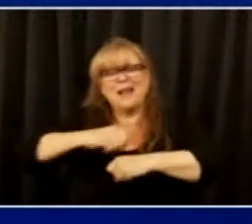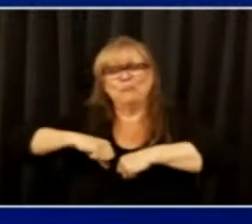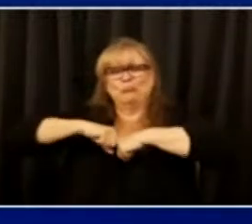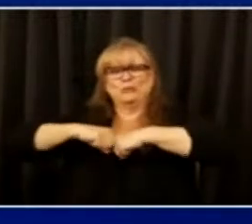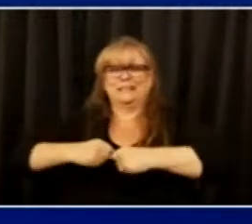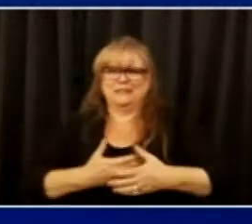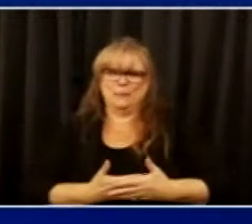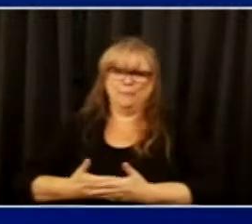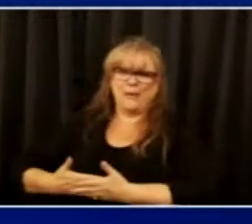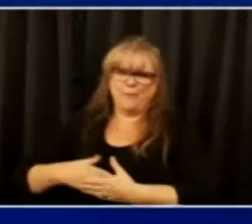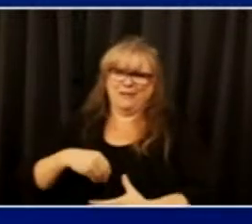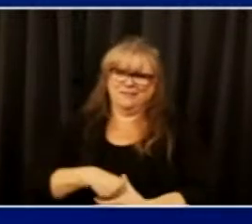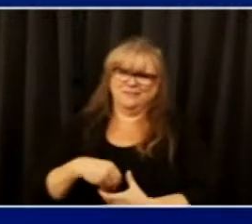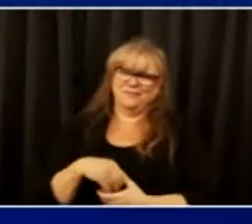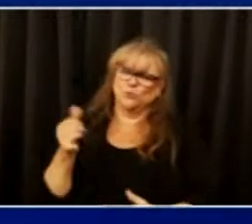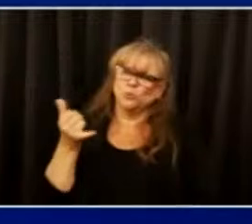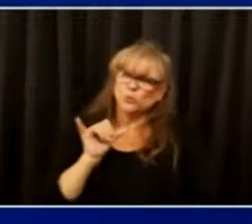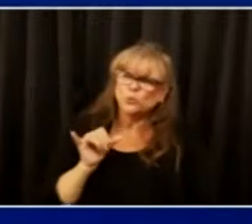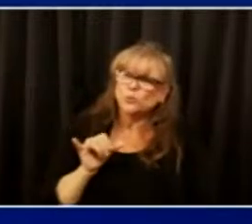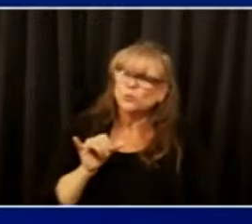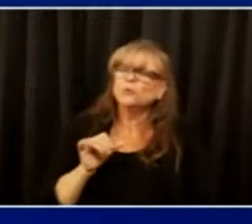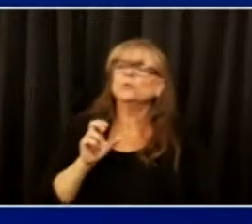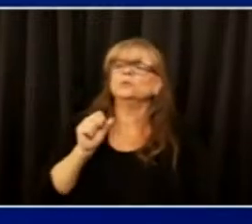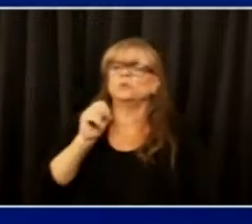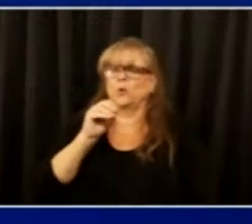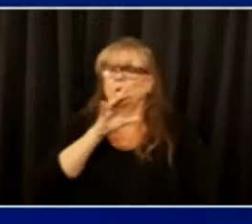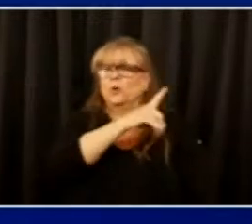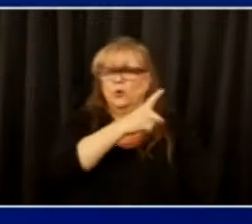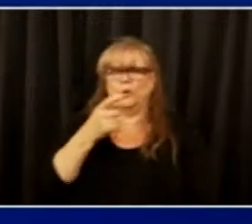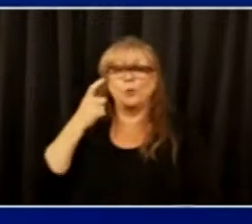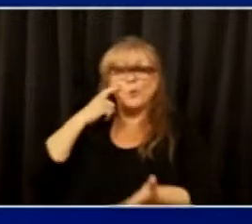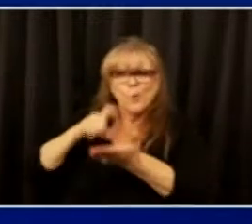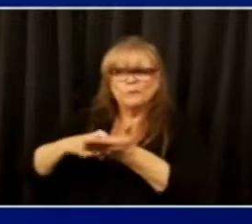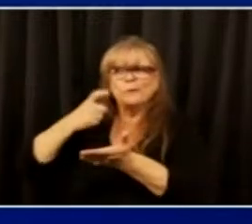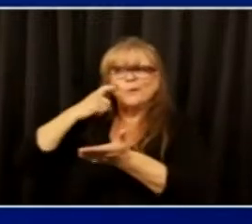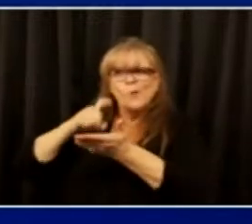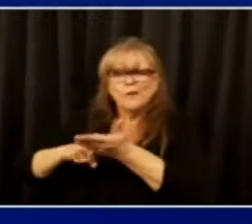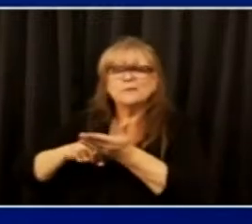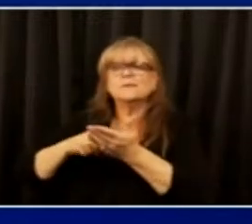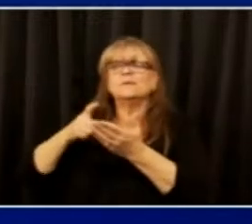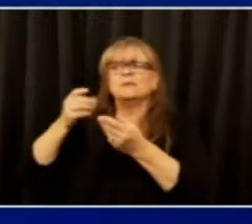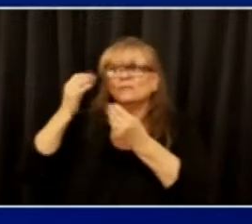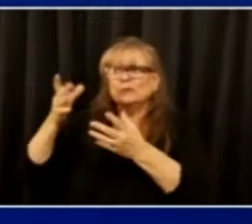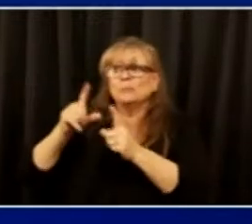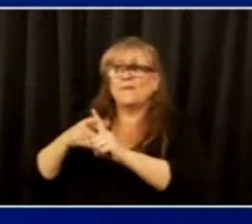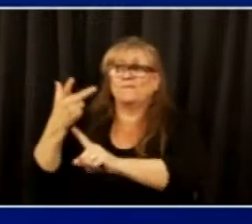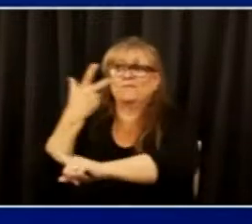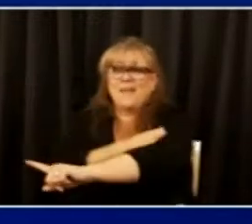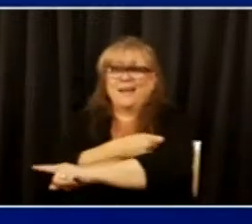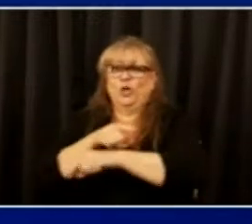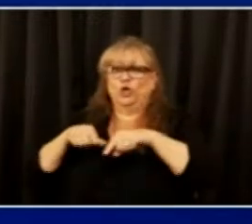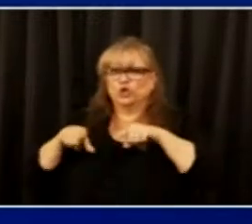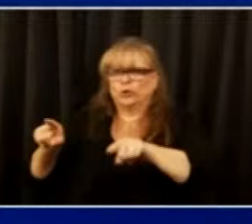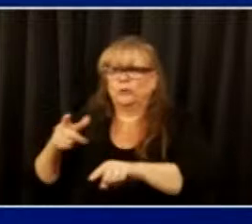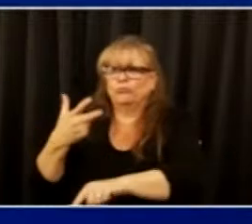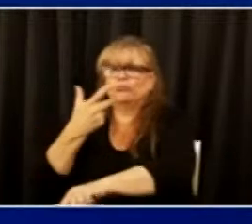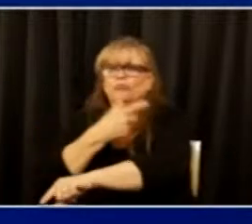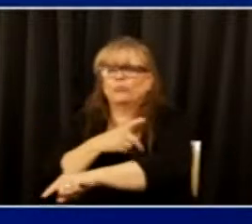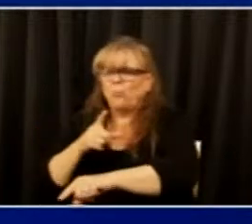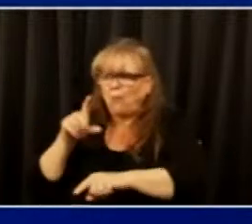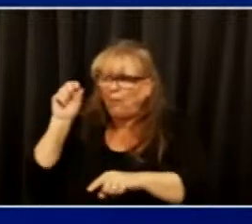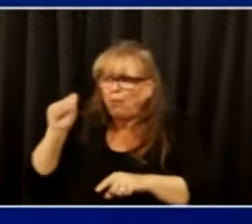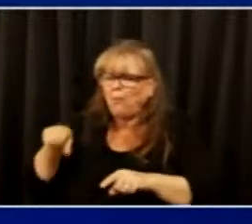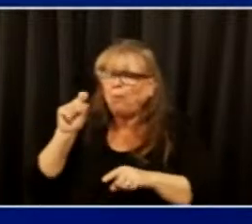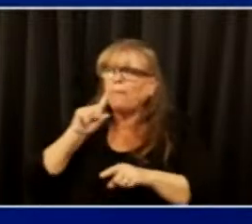emerging evidence about the safety of these vaccines in pregnancy. So these are through some active surveillance mechanisms such as